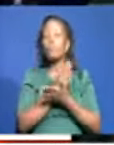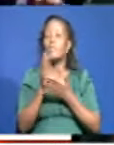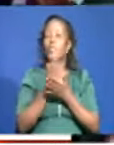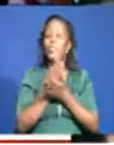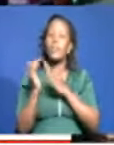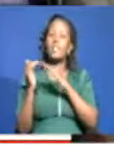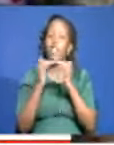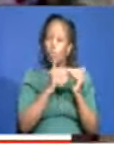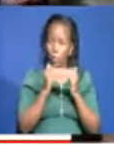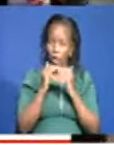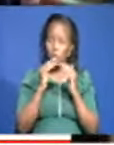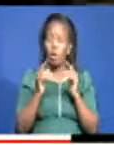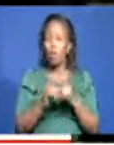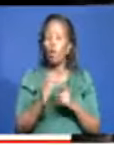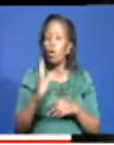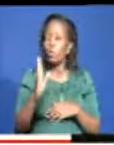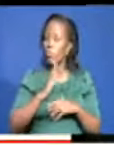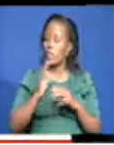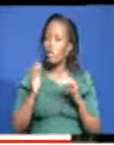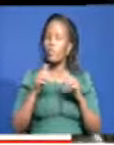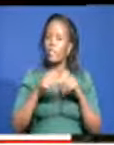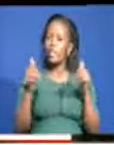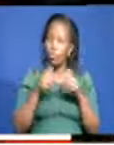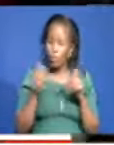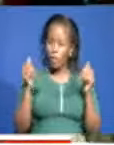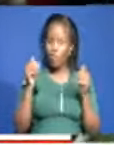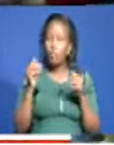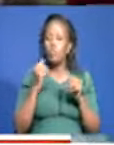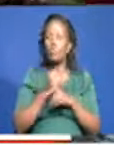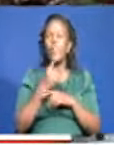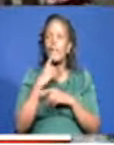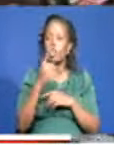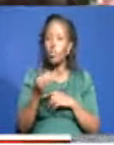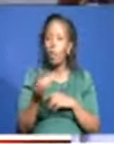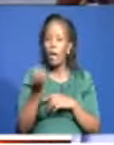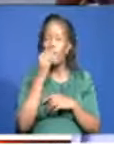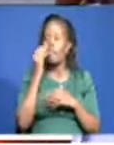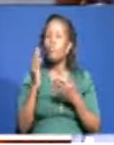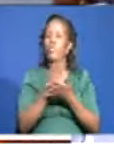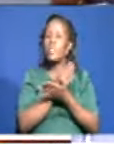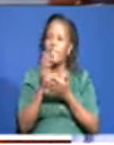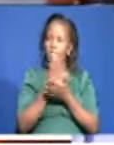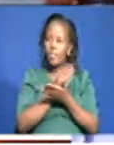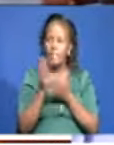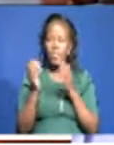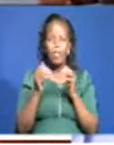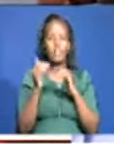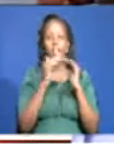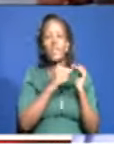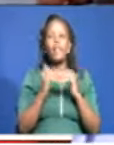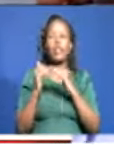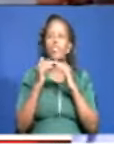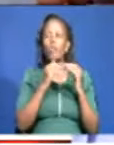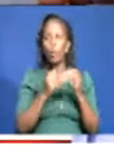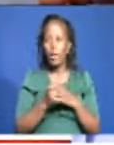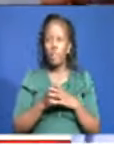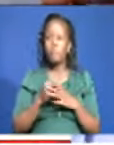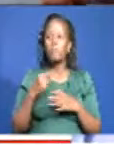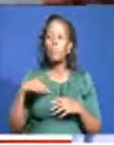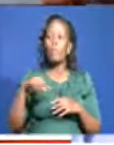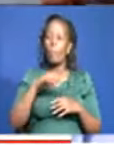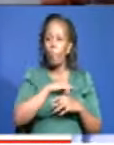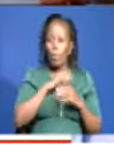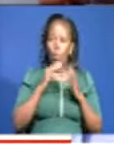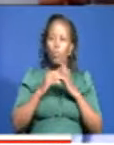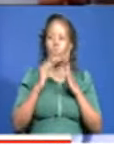set to ensure the food is shared on a need basis, with the most affected getting the relief food. sisi kama viongozi vile tuko hapa pamoja na